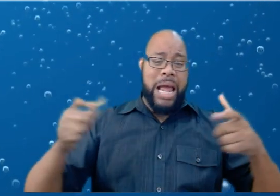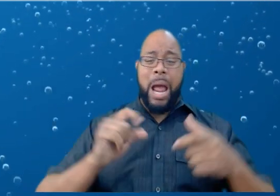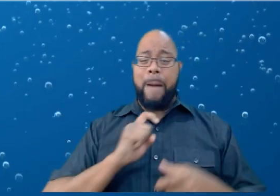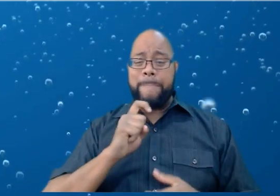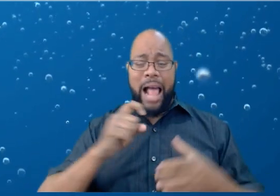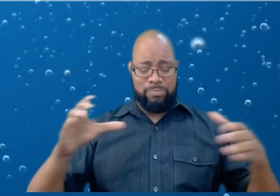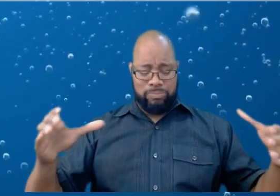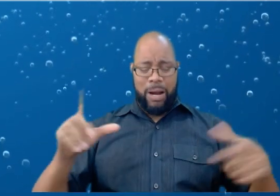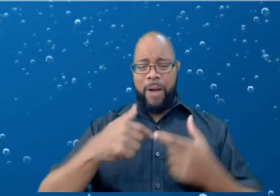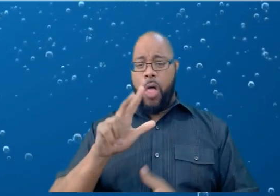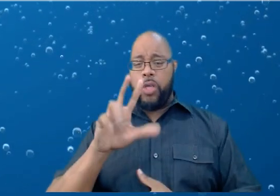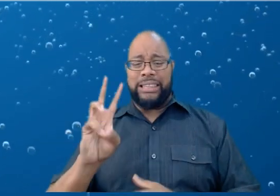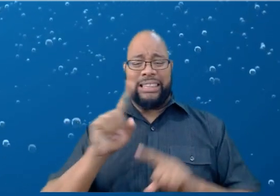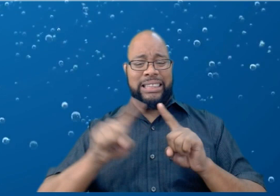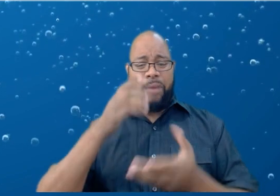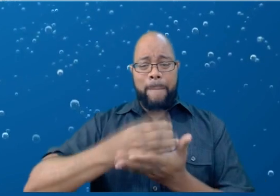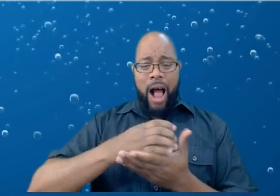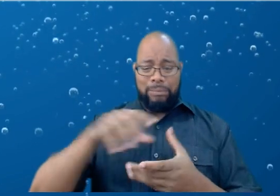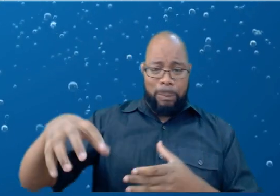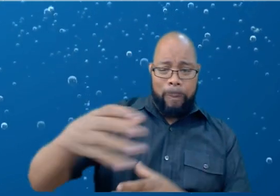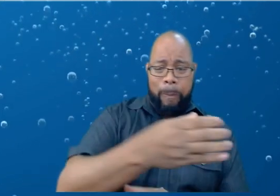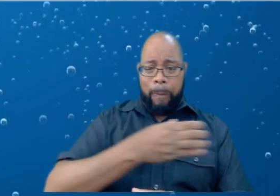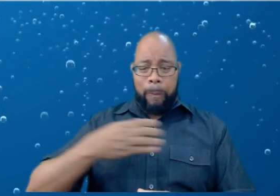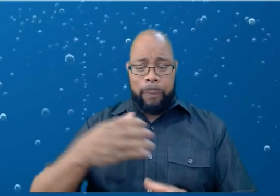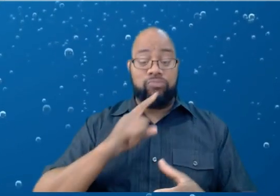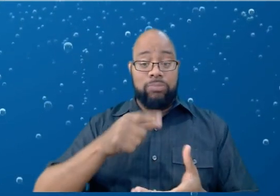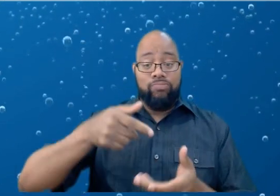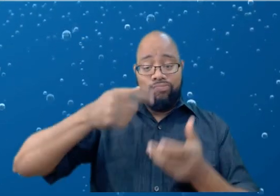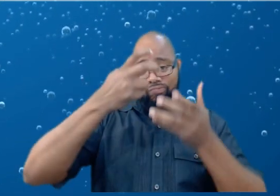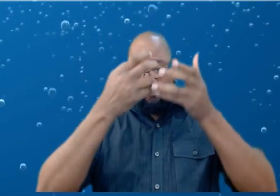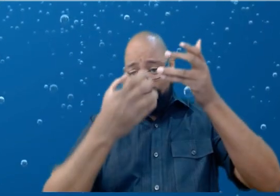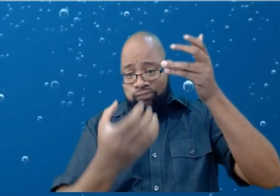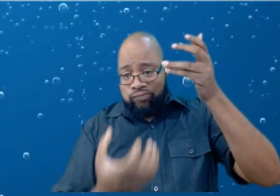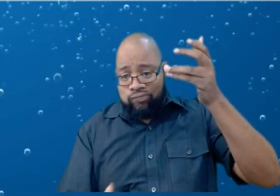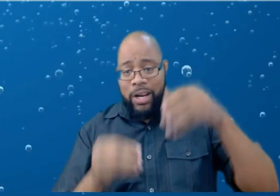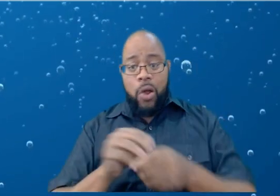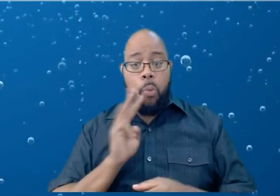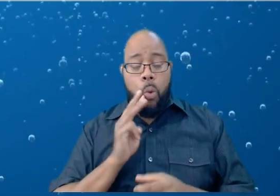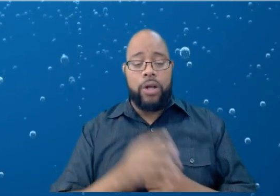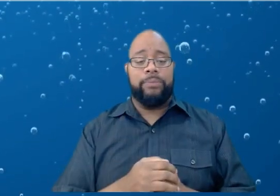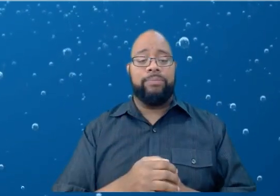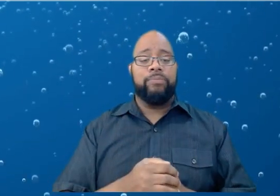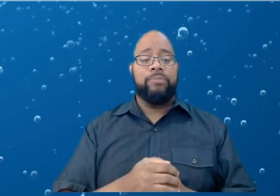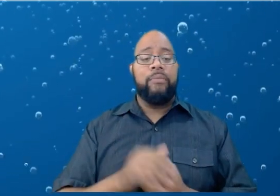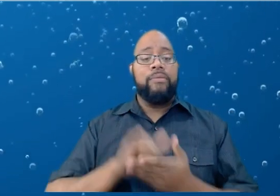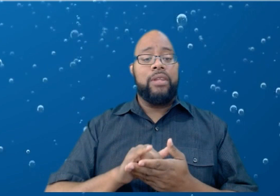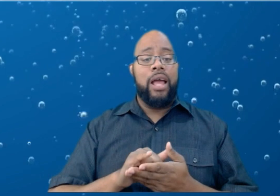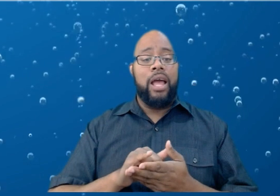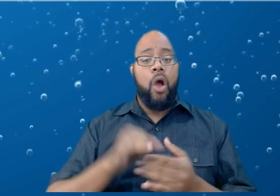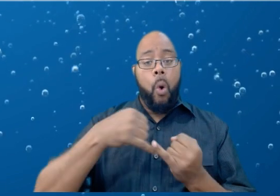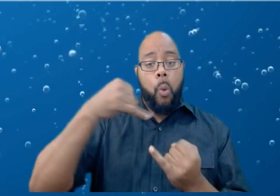huge metal structure that has about 36 different bottles on it, is actually lowered down through the water column.